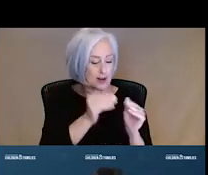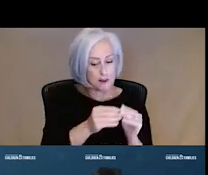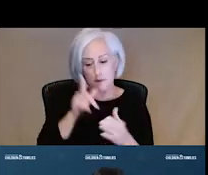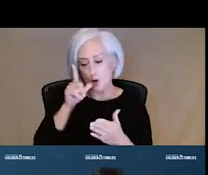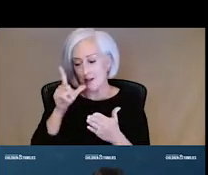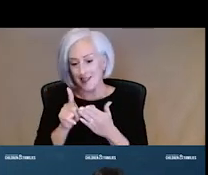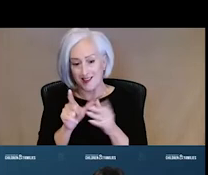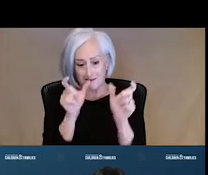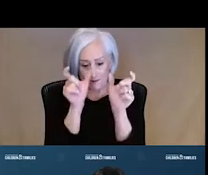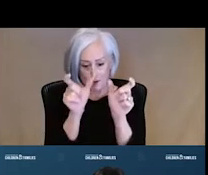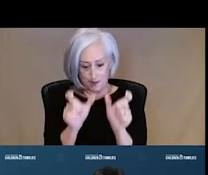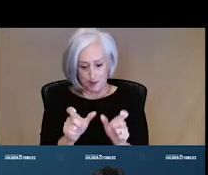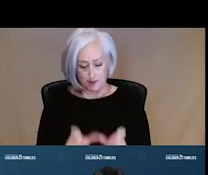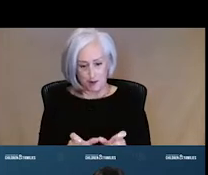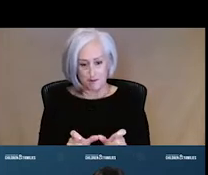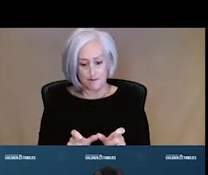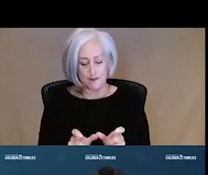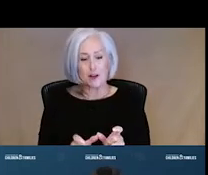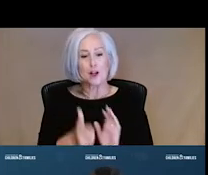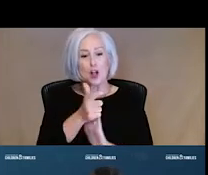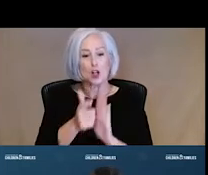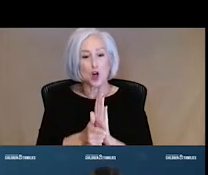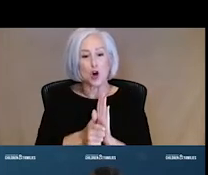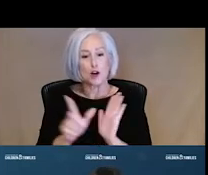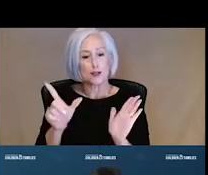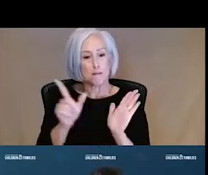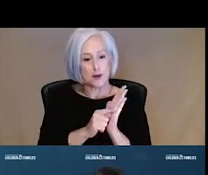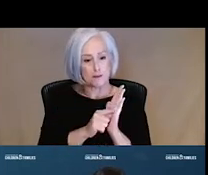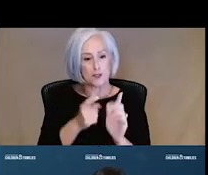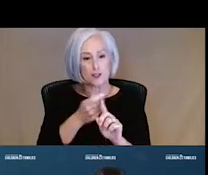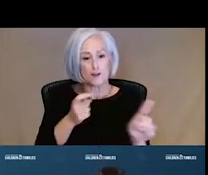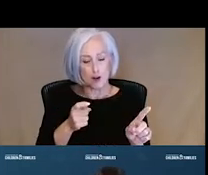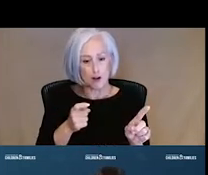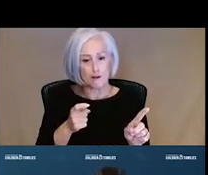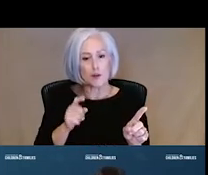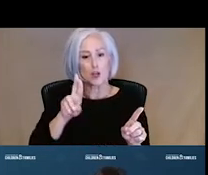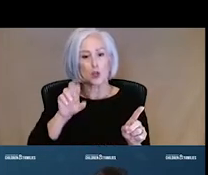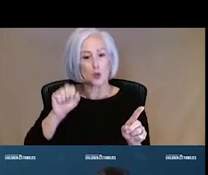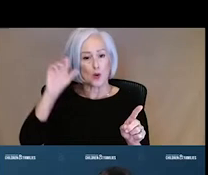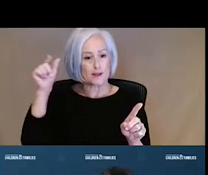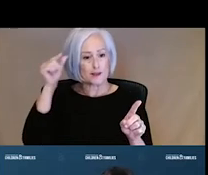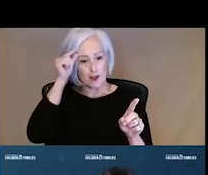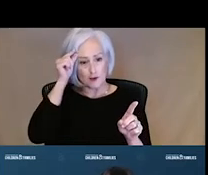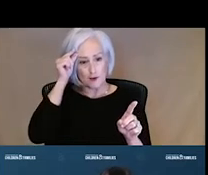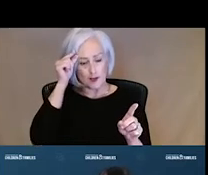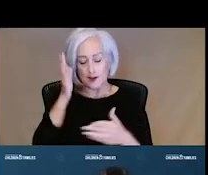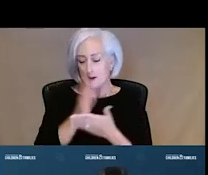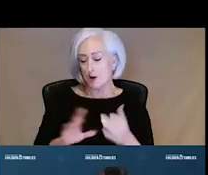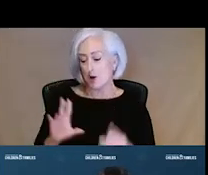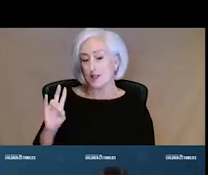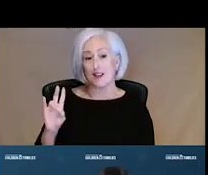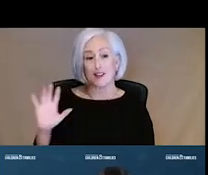of laws published by the federal government of the United States. Part 75 is a